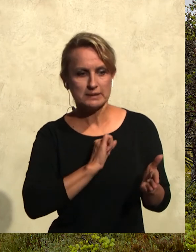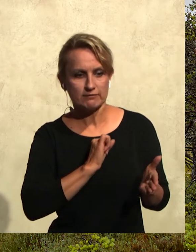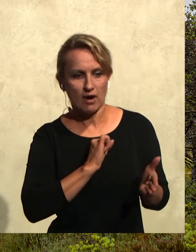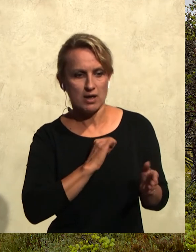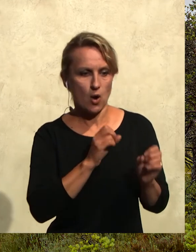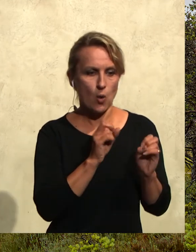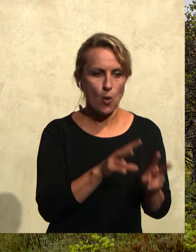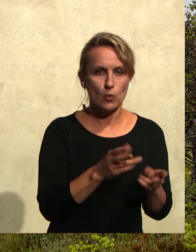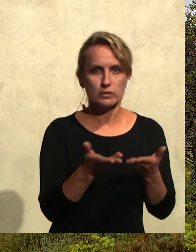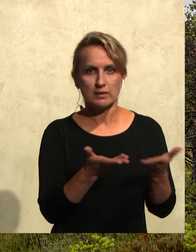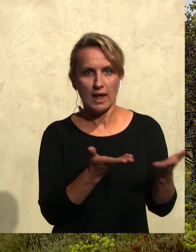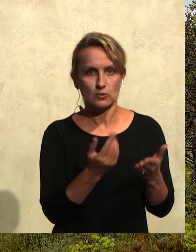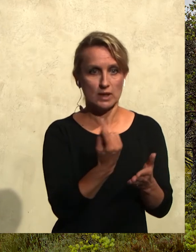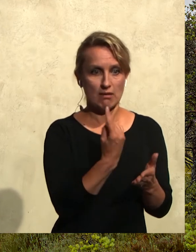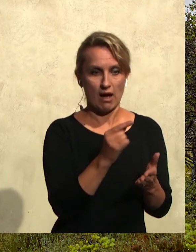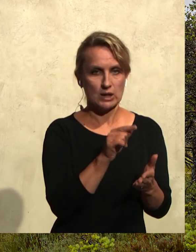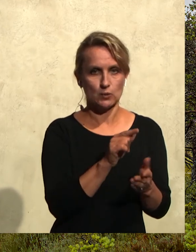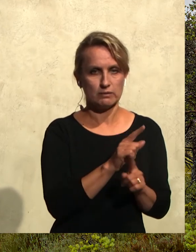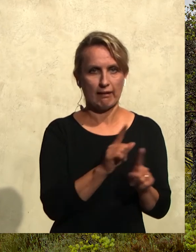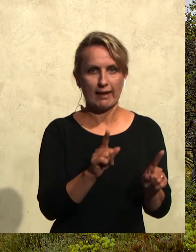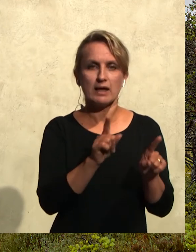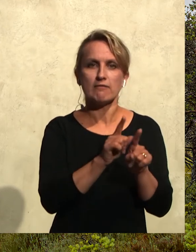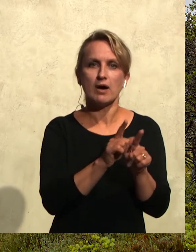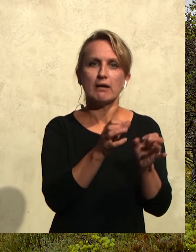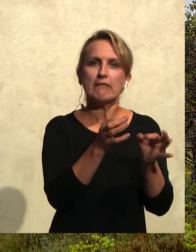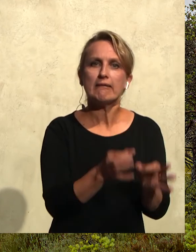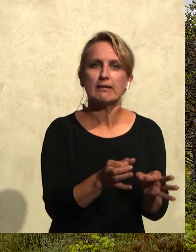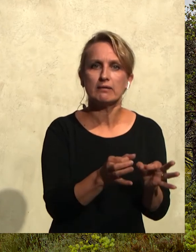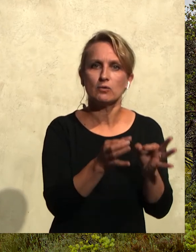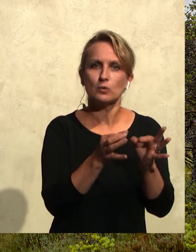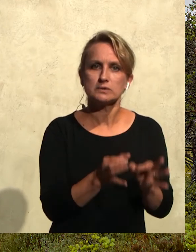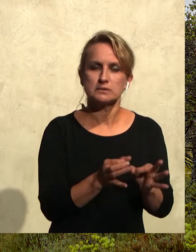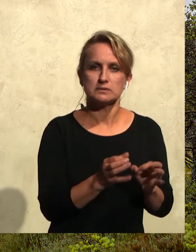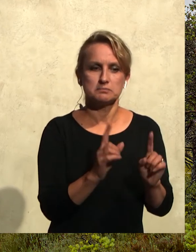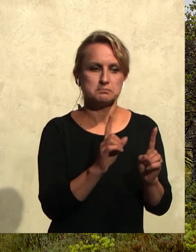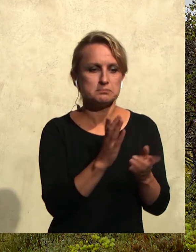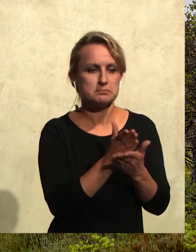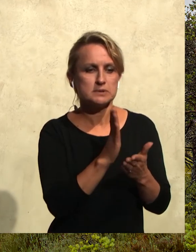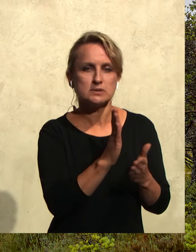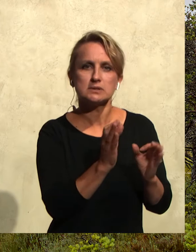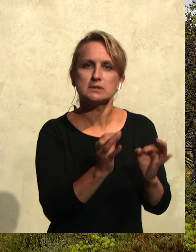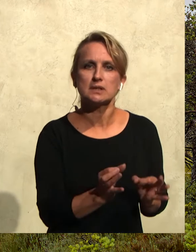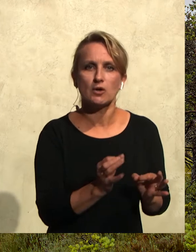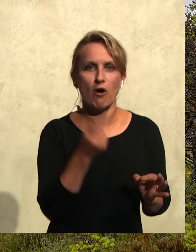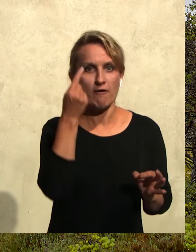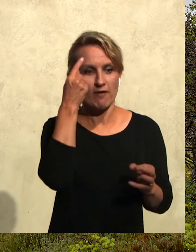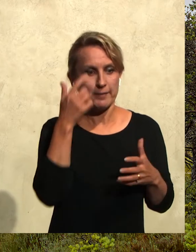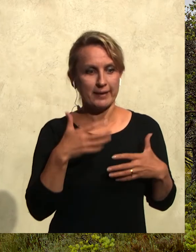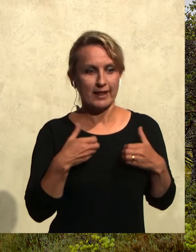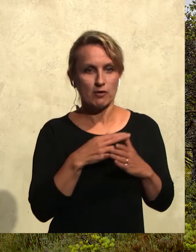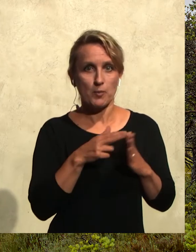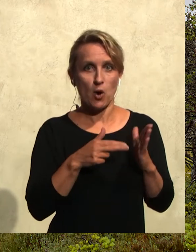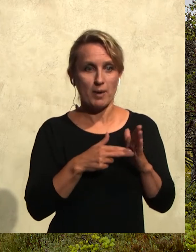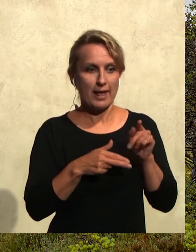on a rights-based approach, so the rights of people with mental health problems or psychosocial disabilities that can offer